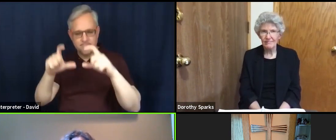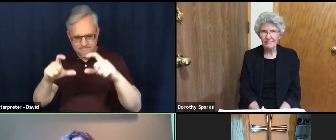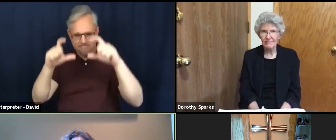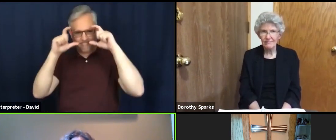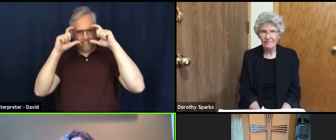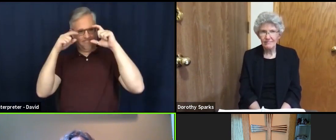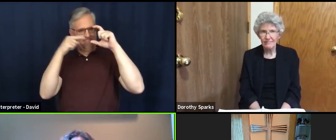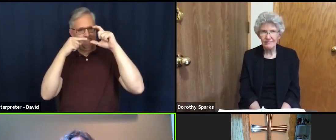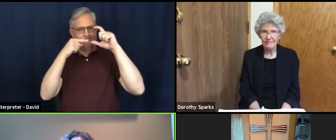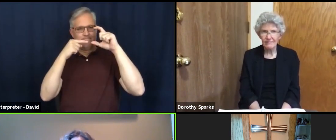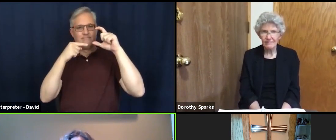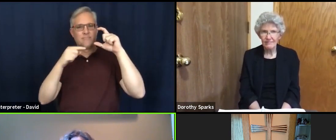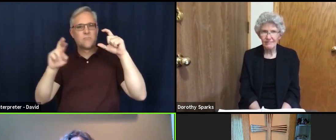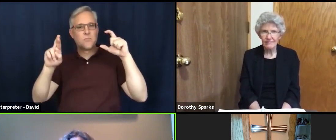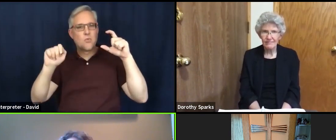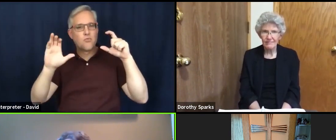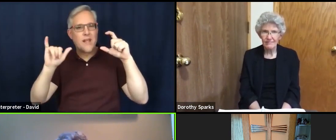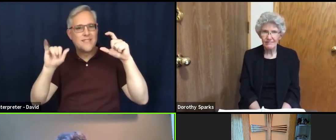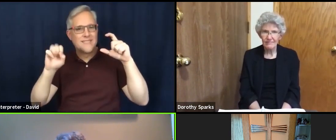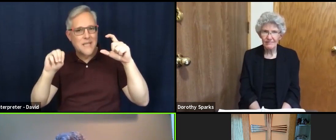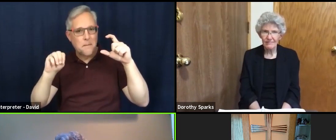prejudice.